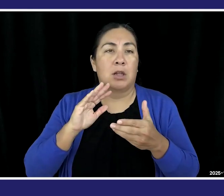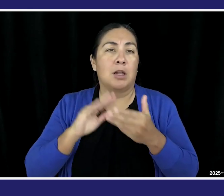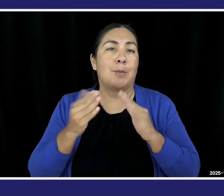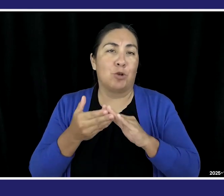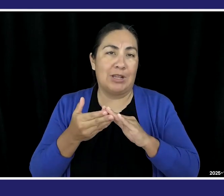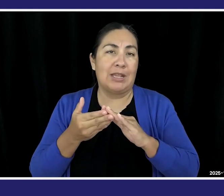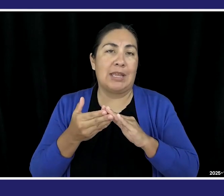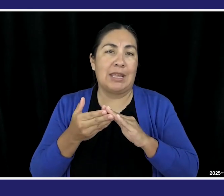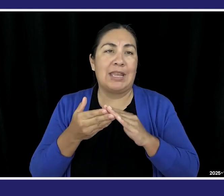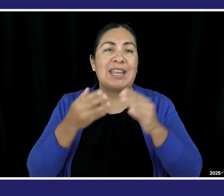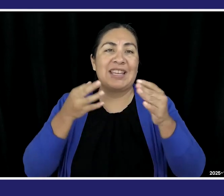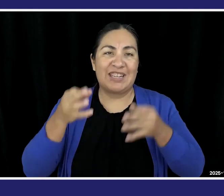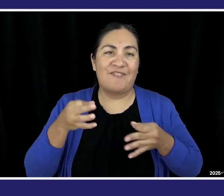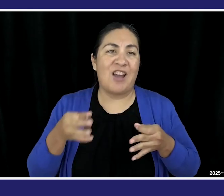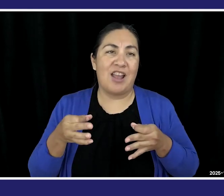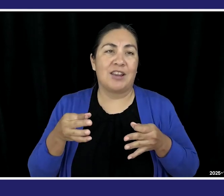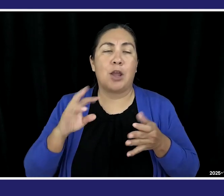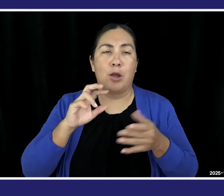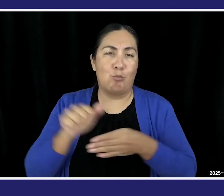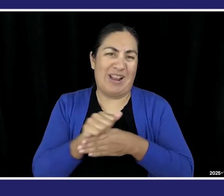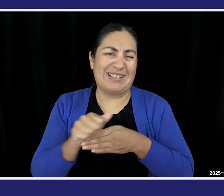community-defined practices. Thank you so much.